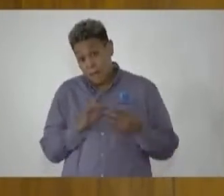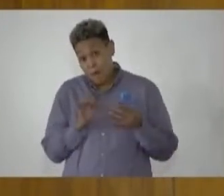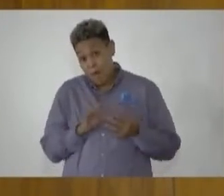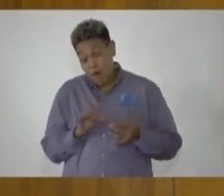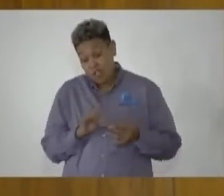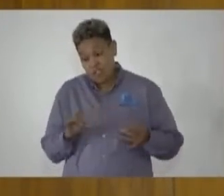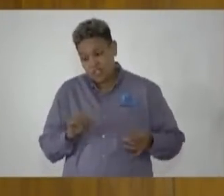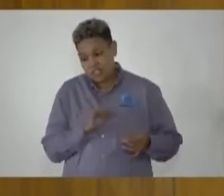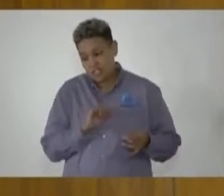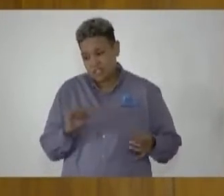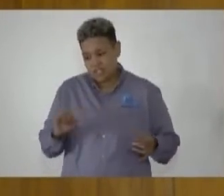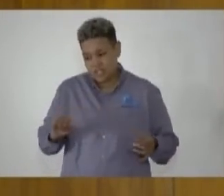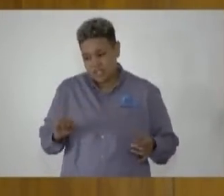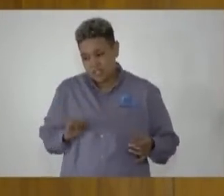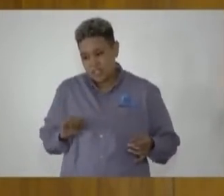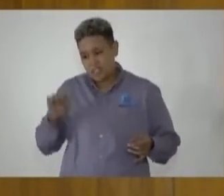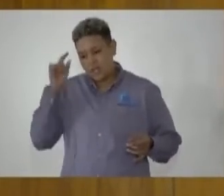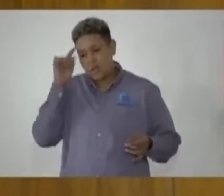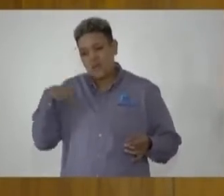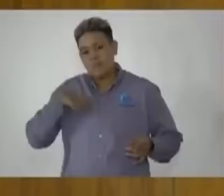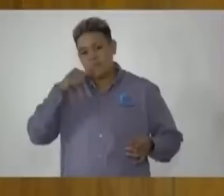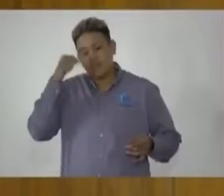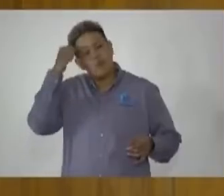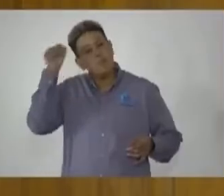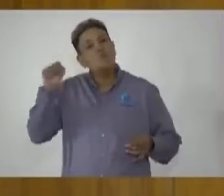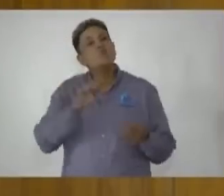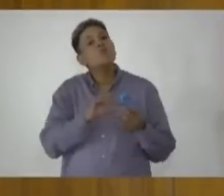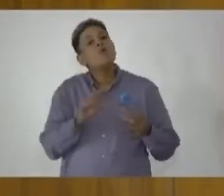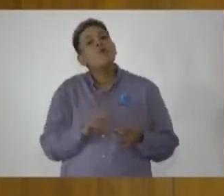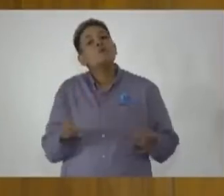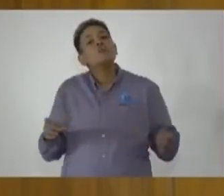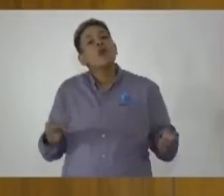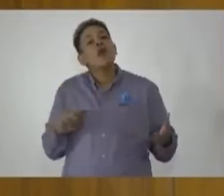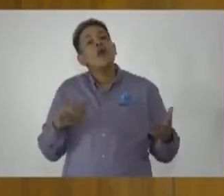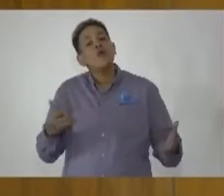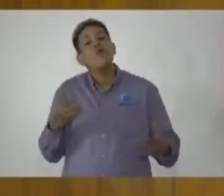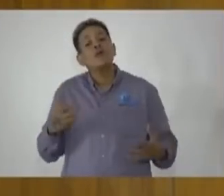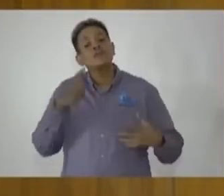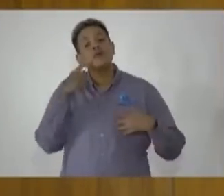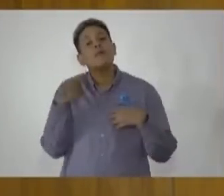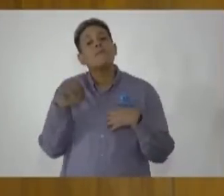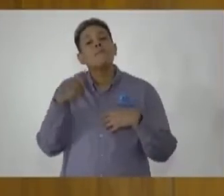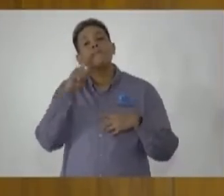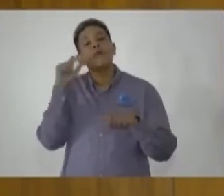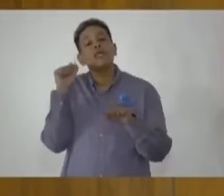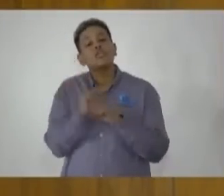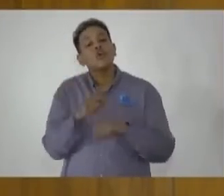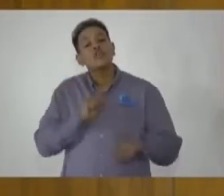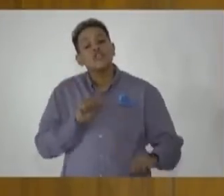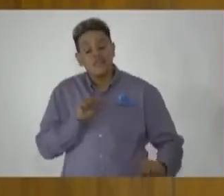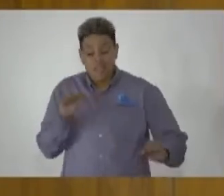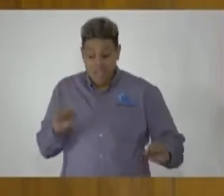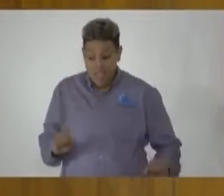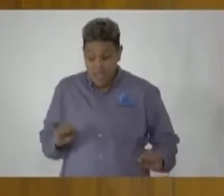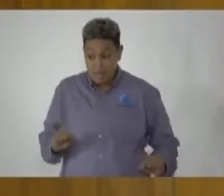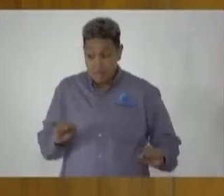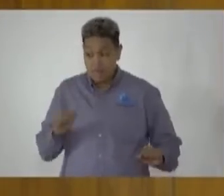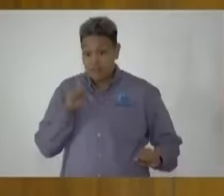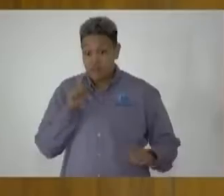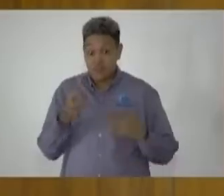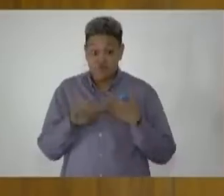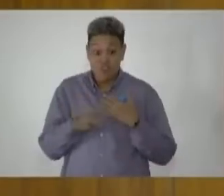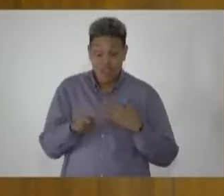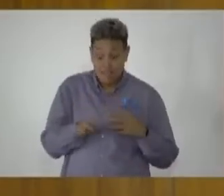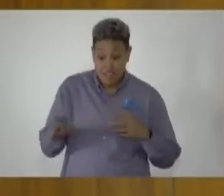motion, Senator Golding Campbell. I want to make sure that I'm able to